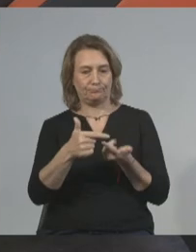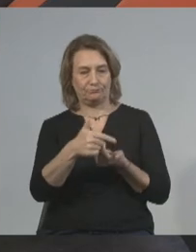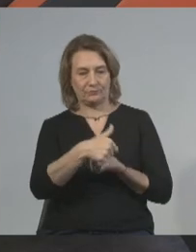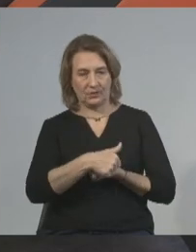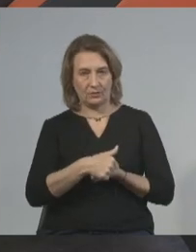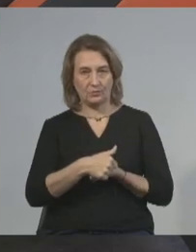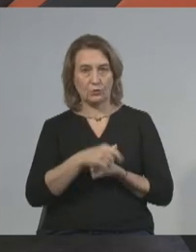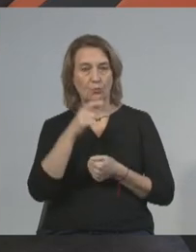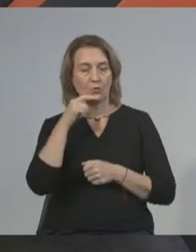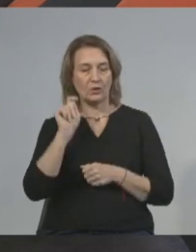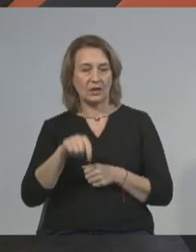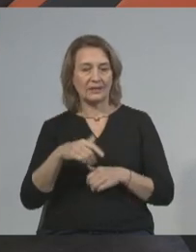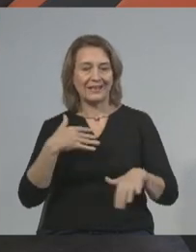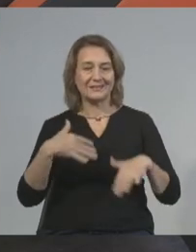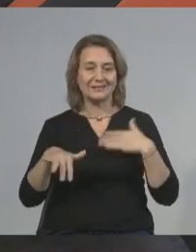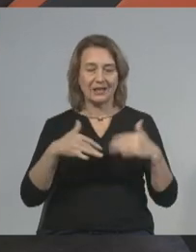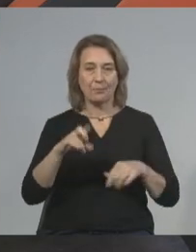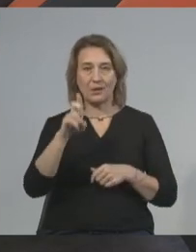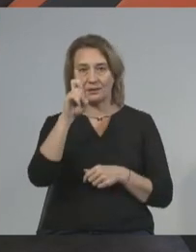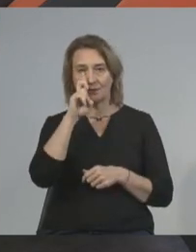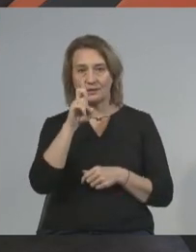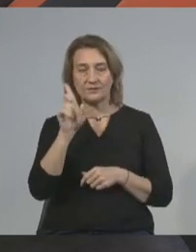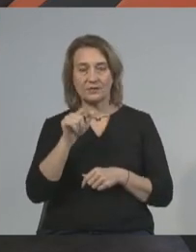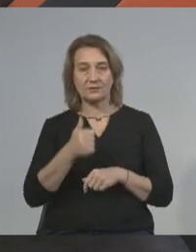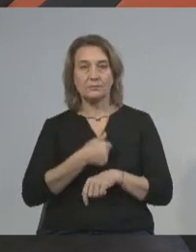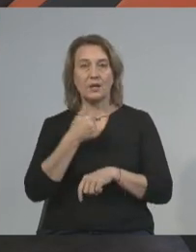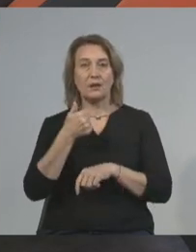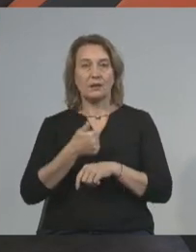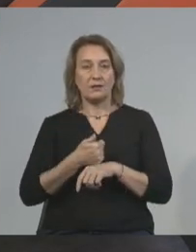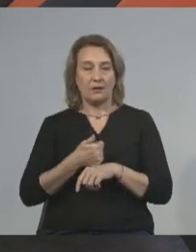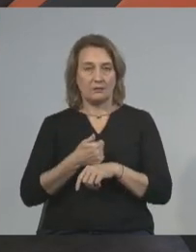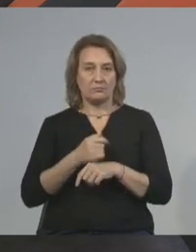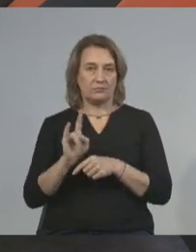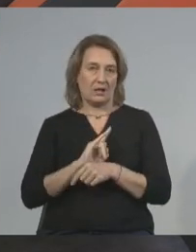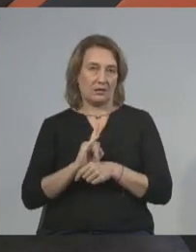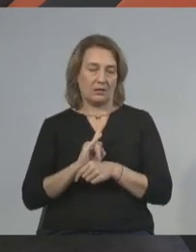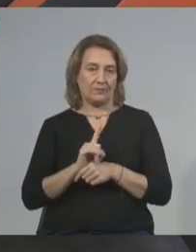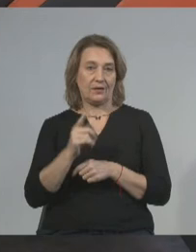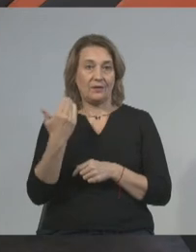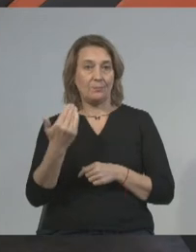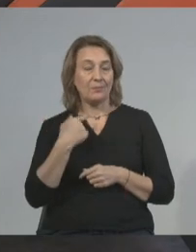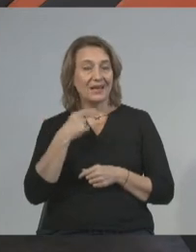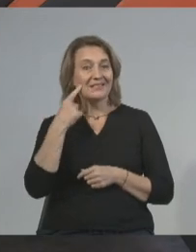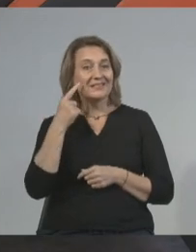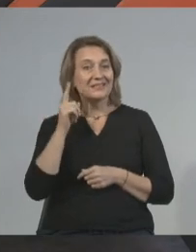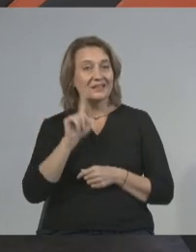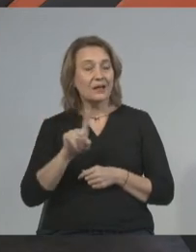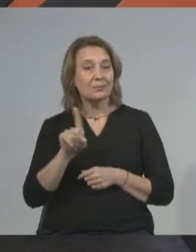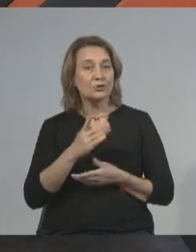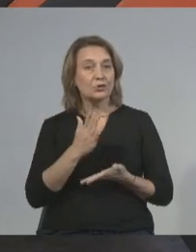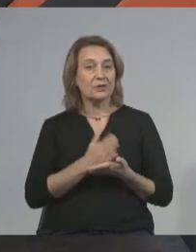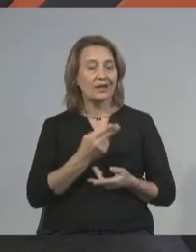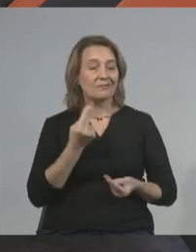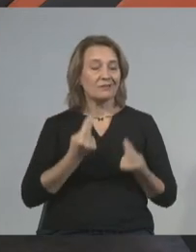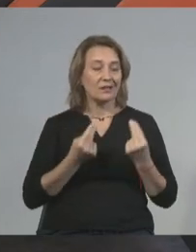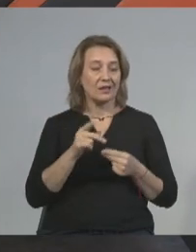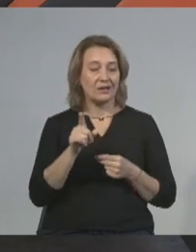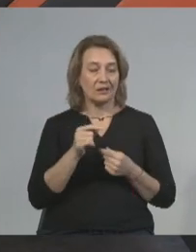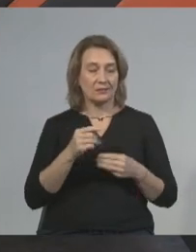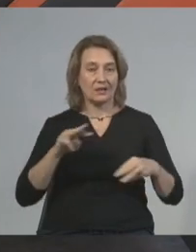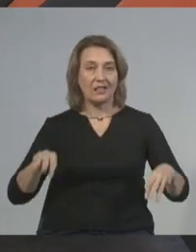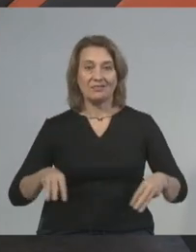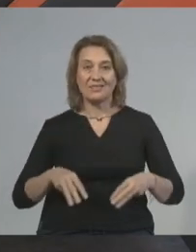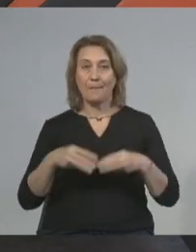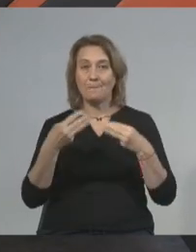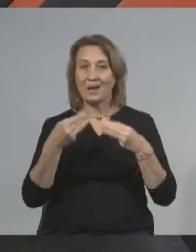externally for example that ukraine is a failed state it's one of the grand narratives we know that there are